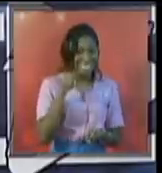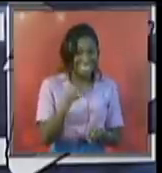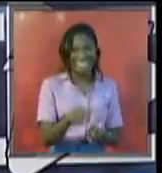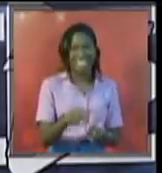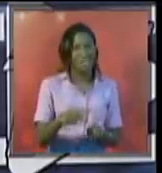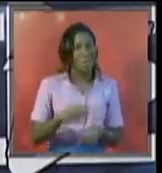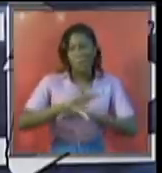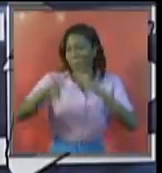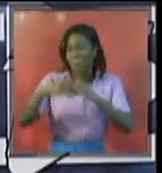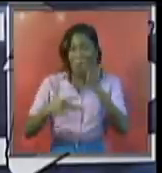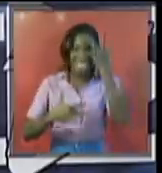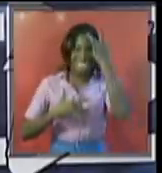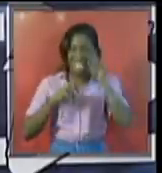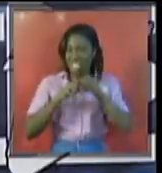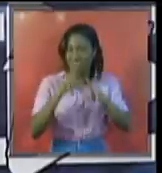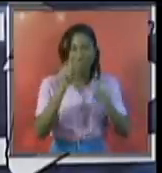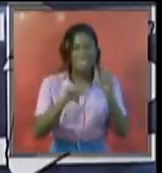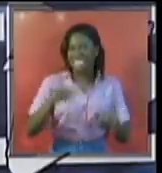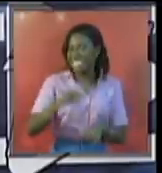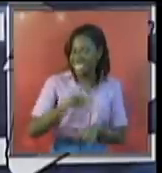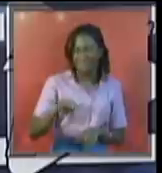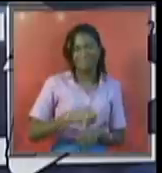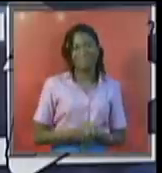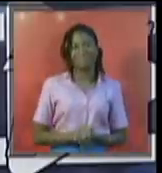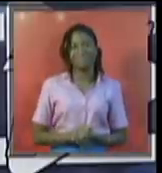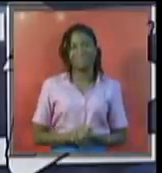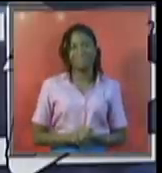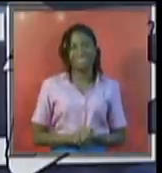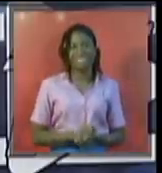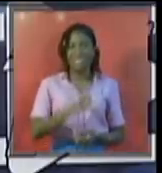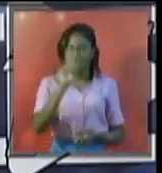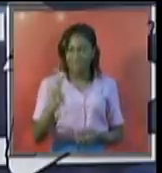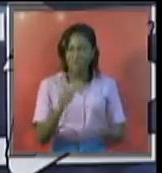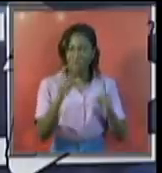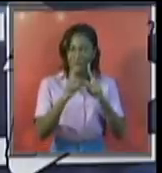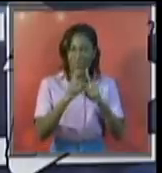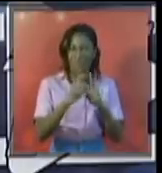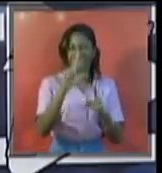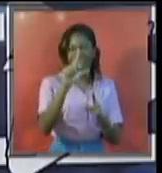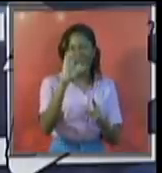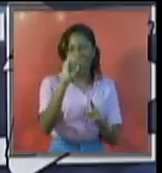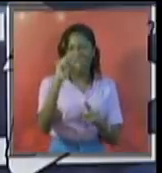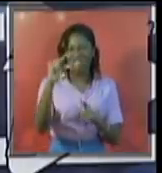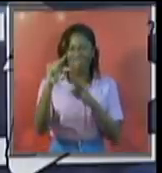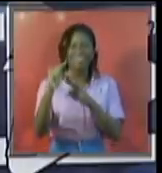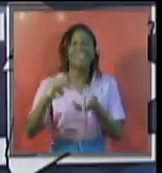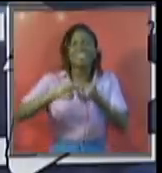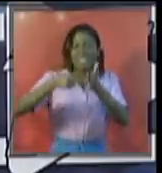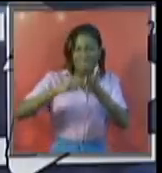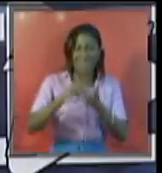all epidemics. Another word for exponential is logarithmic, and that is the genesis of that